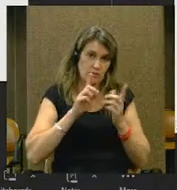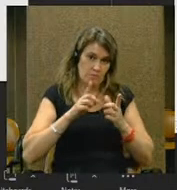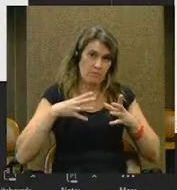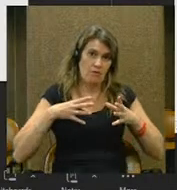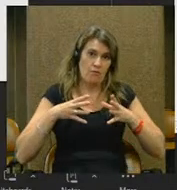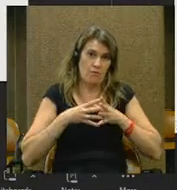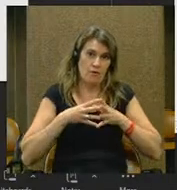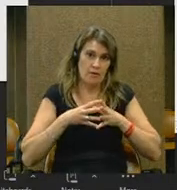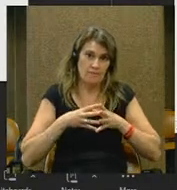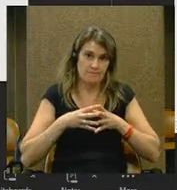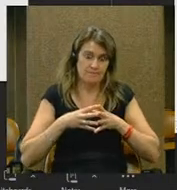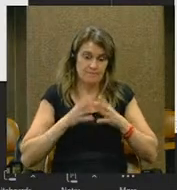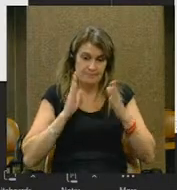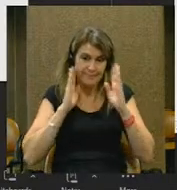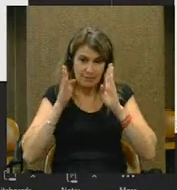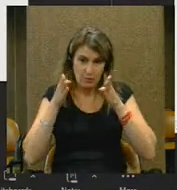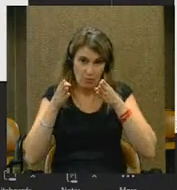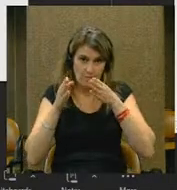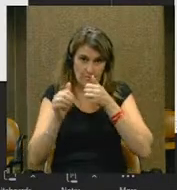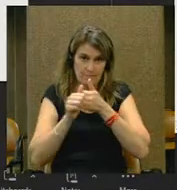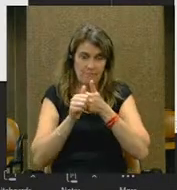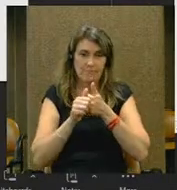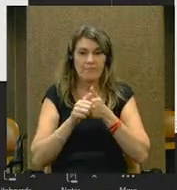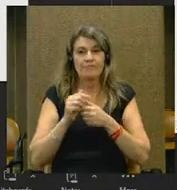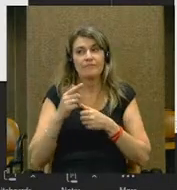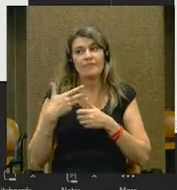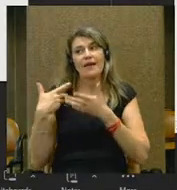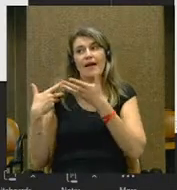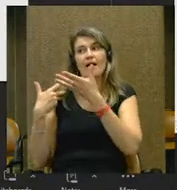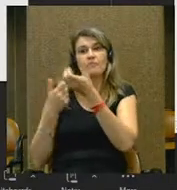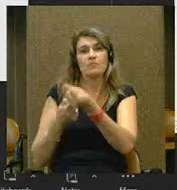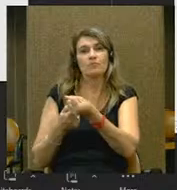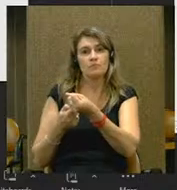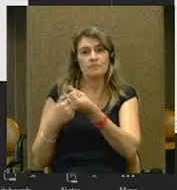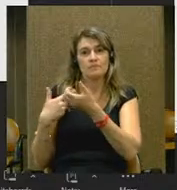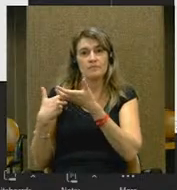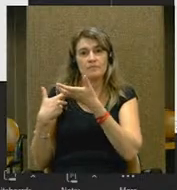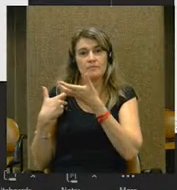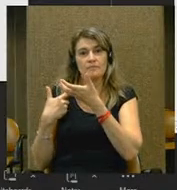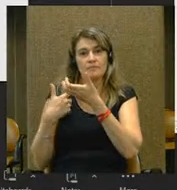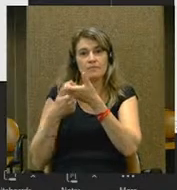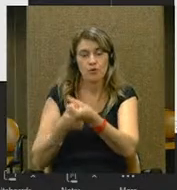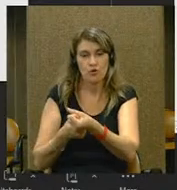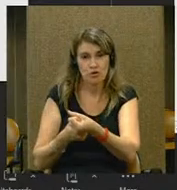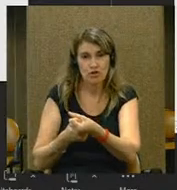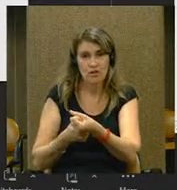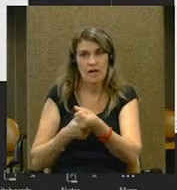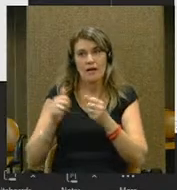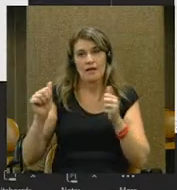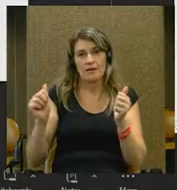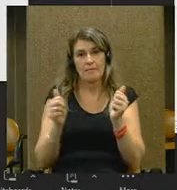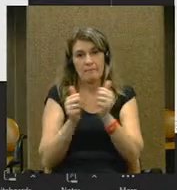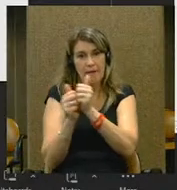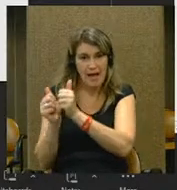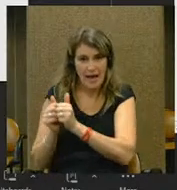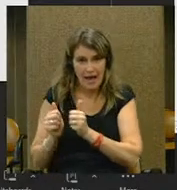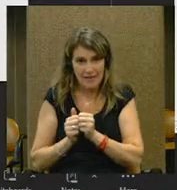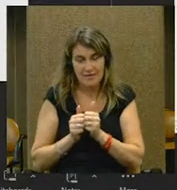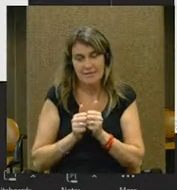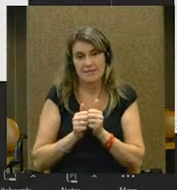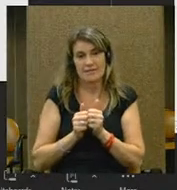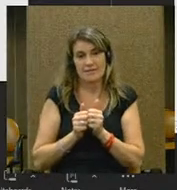We also support our people with lived and living experience, people who use drugs, to